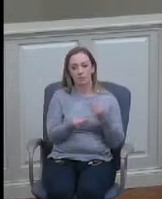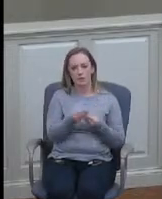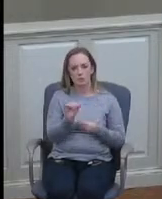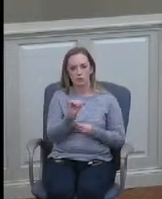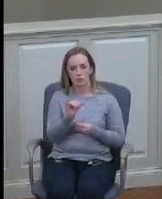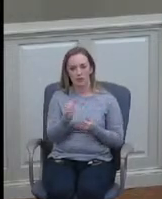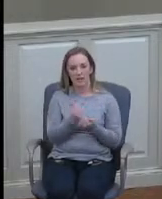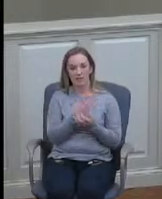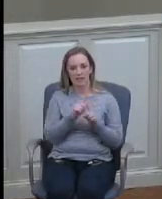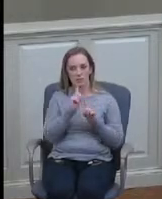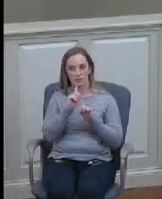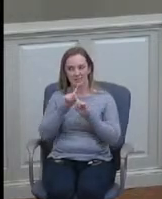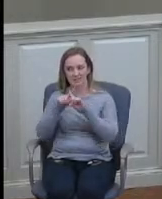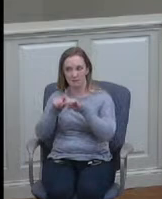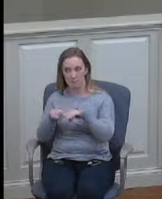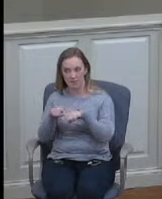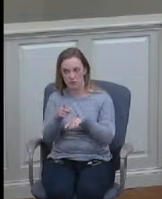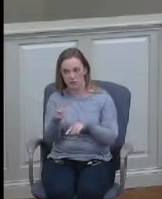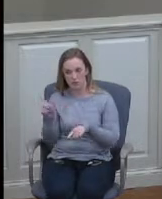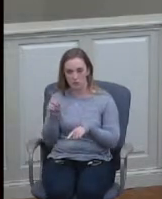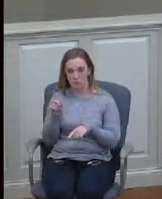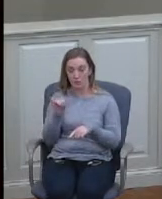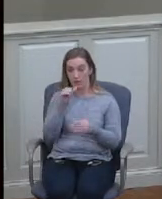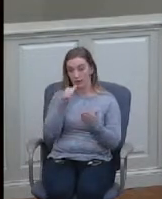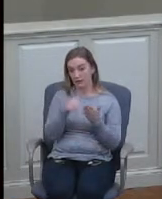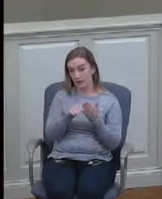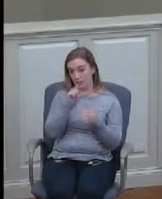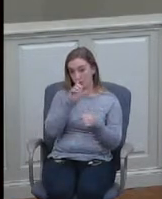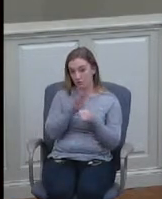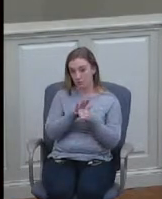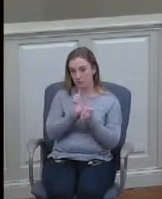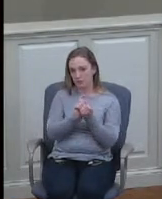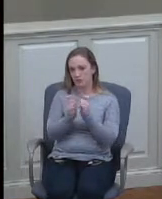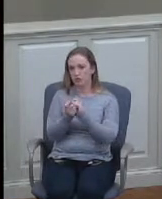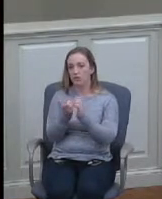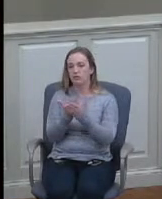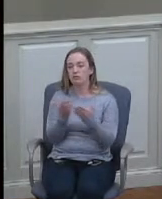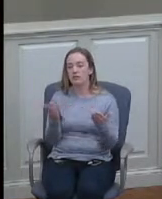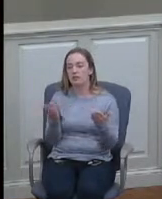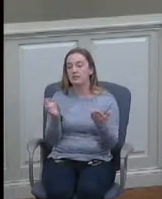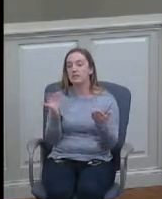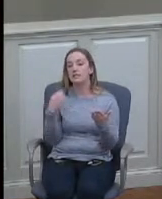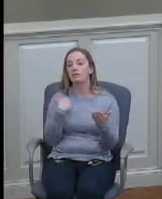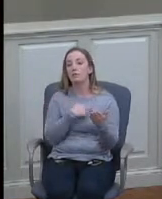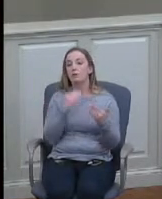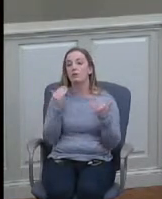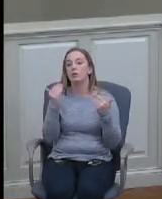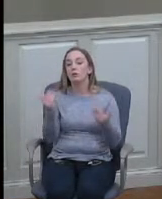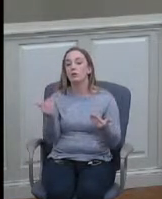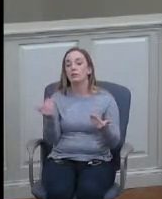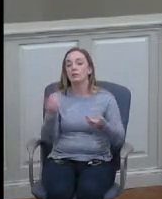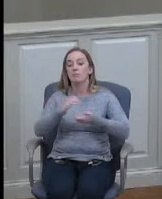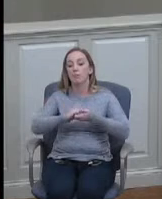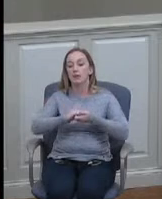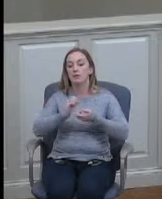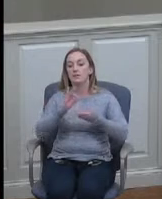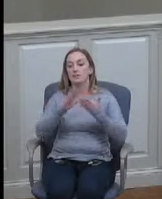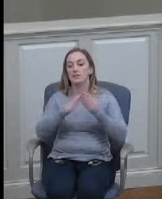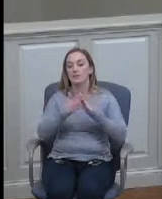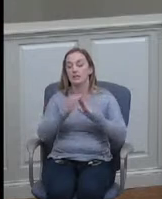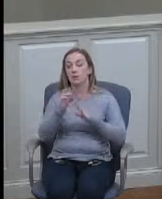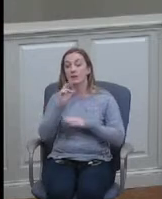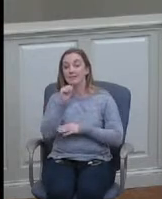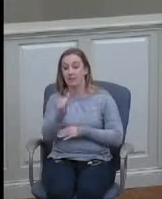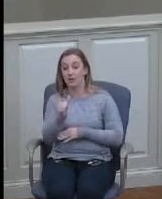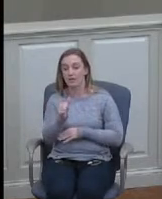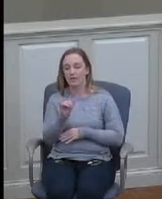kind of hinges on this. So this letter of commitment changes things because whether we're going forward as partners of the cities or not changes